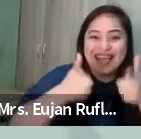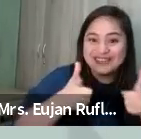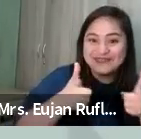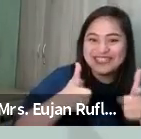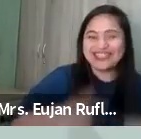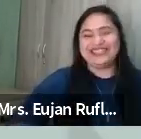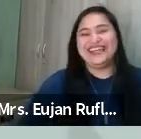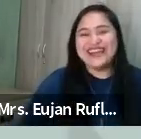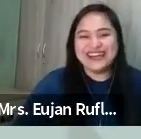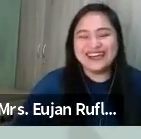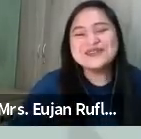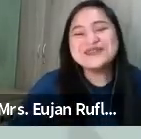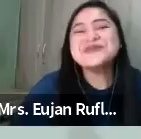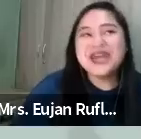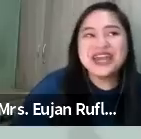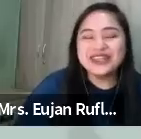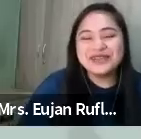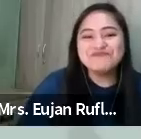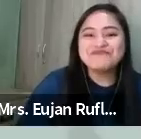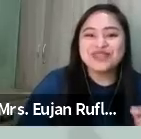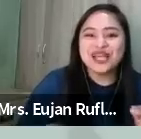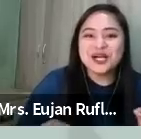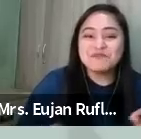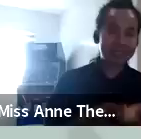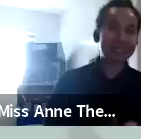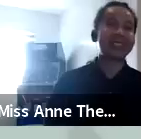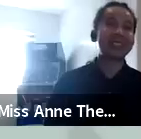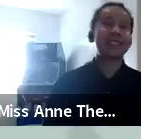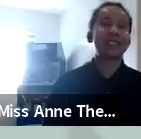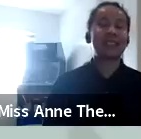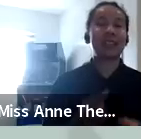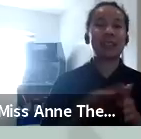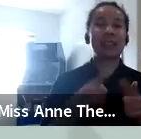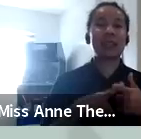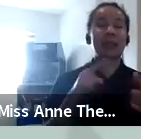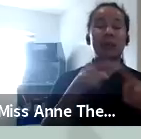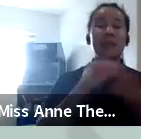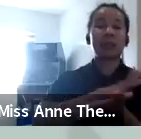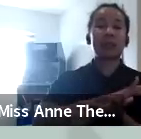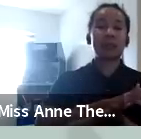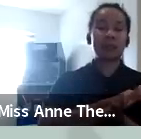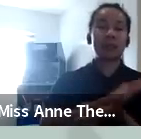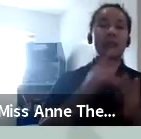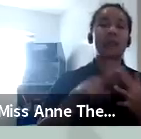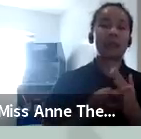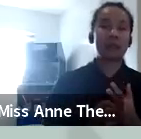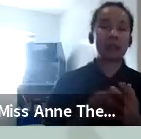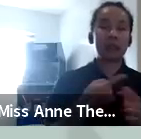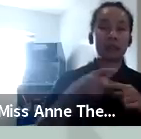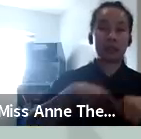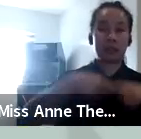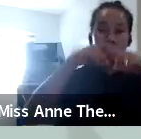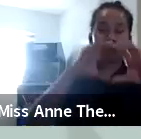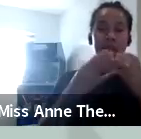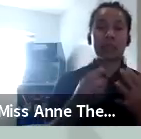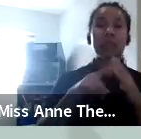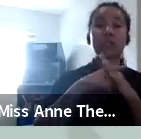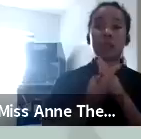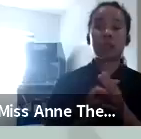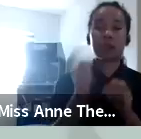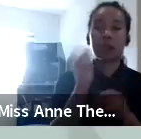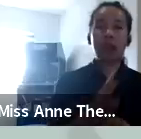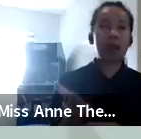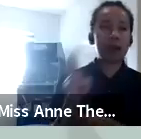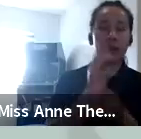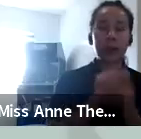parents. Admit it. And then when the pandemic hit and the suspension of classes started around